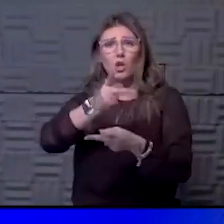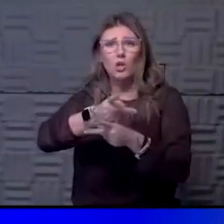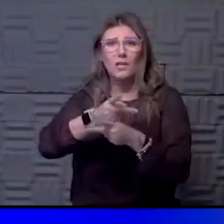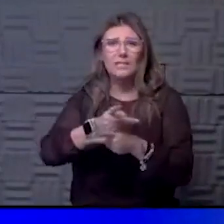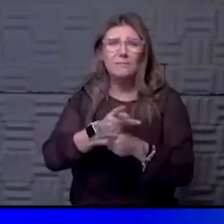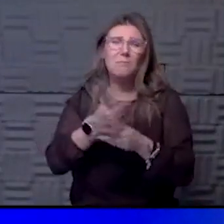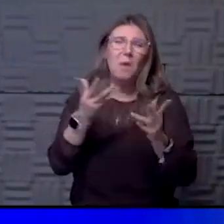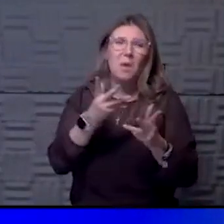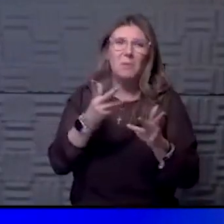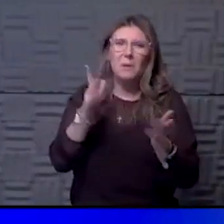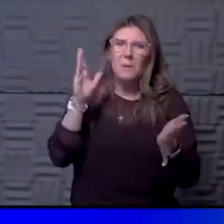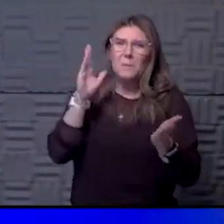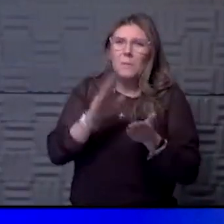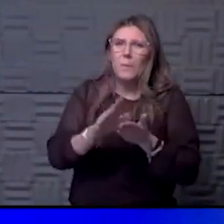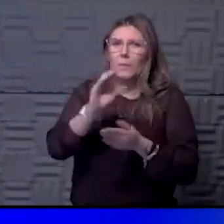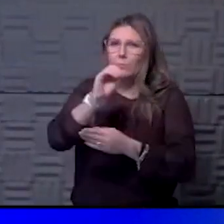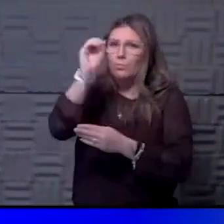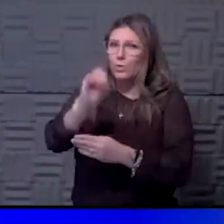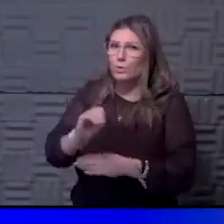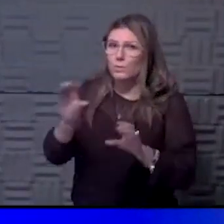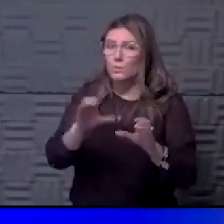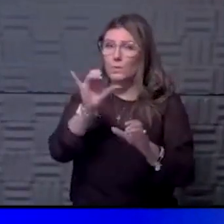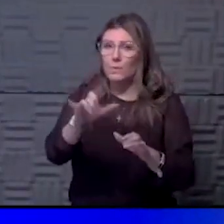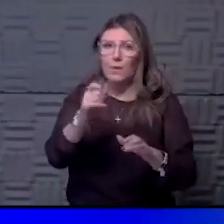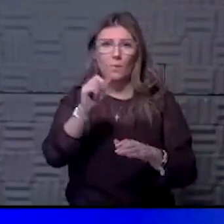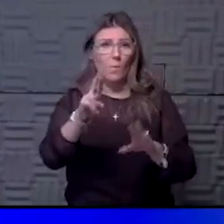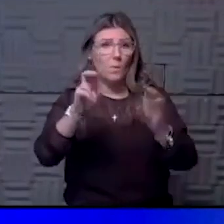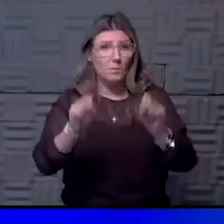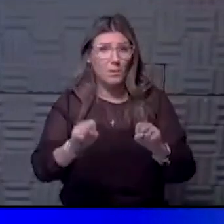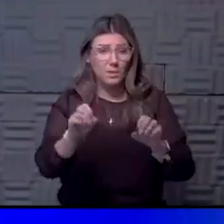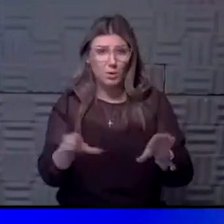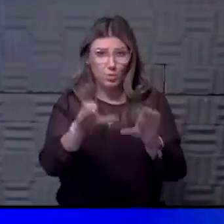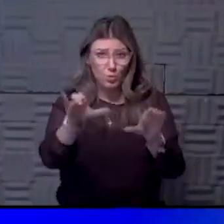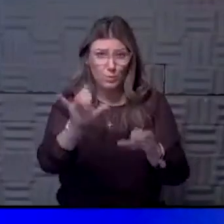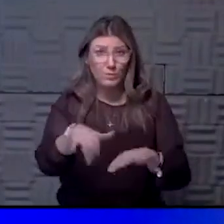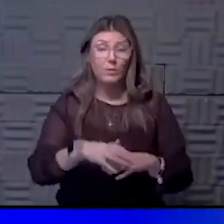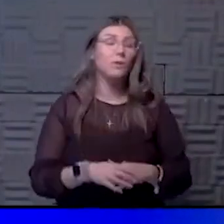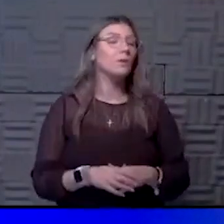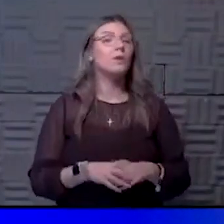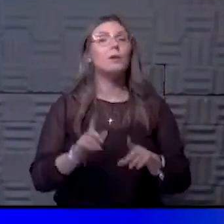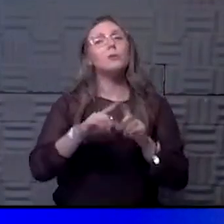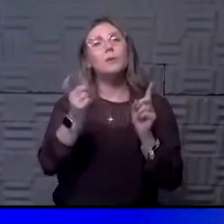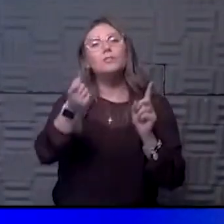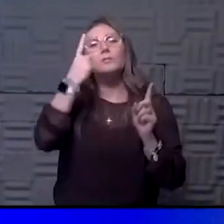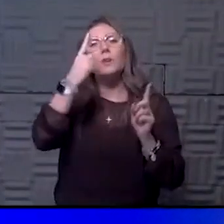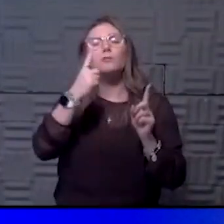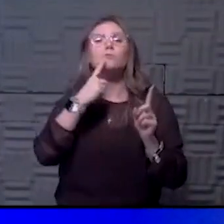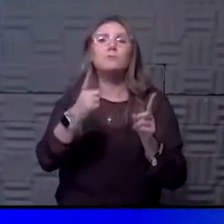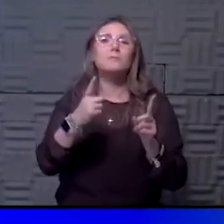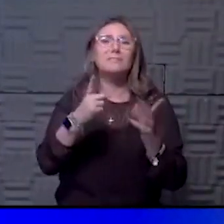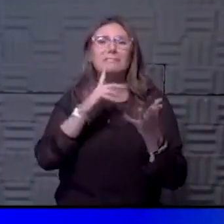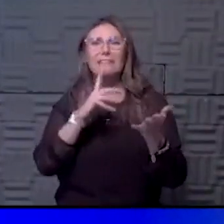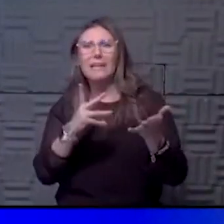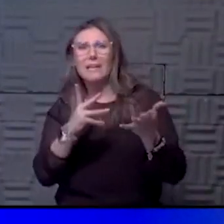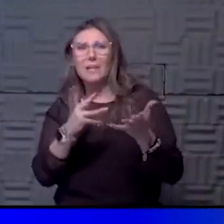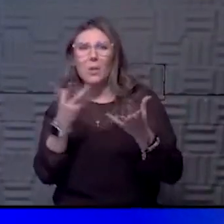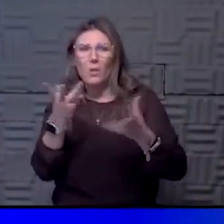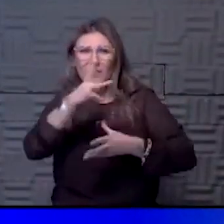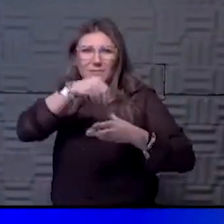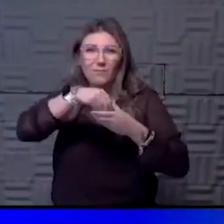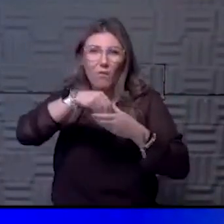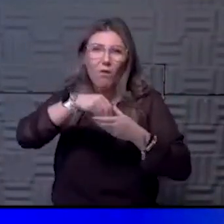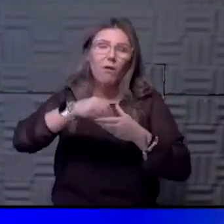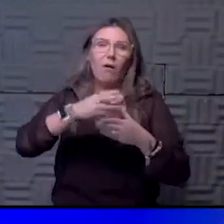small percentage of people that would do that or have the ability to do that. So I think just kind of understanding the context, and I don't know that we understand the context